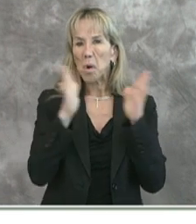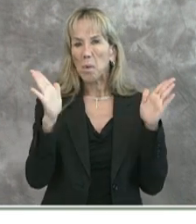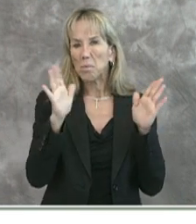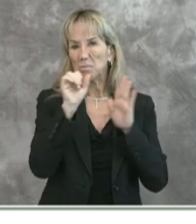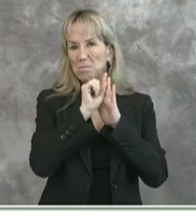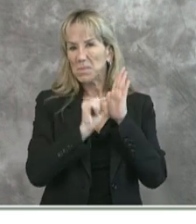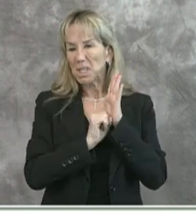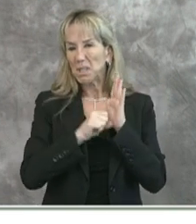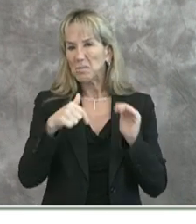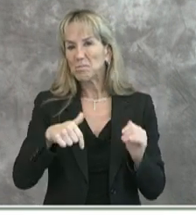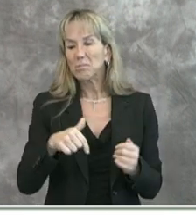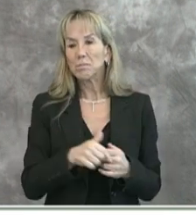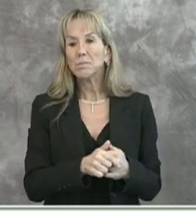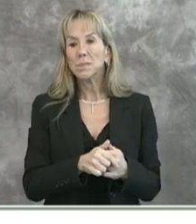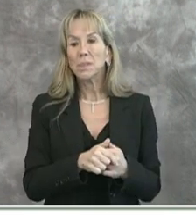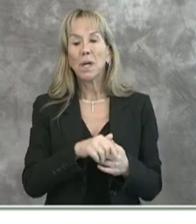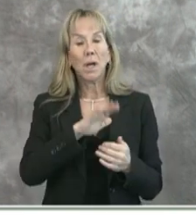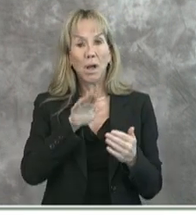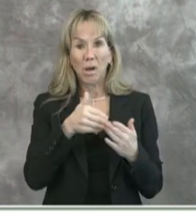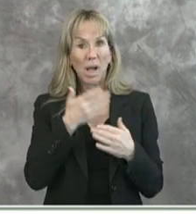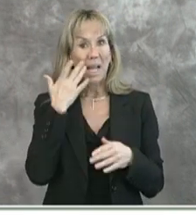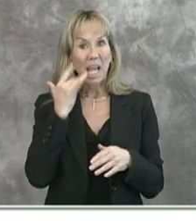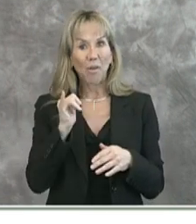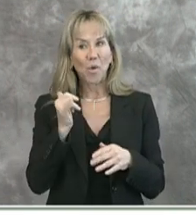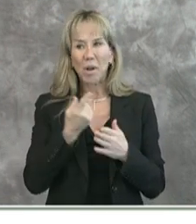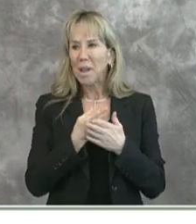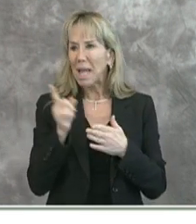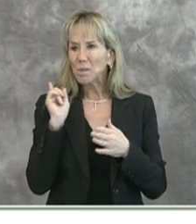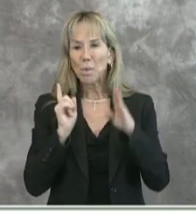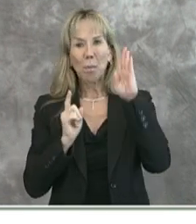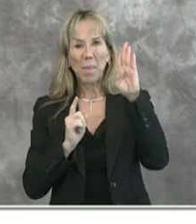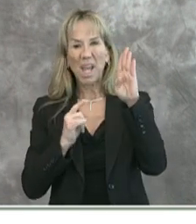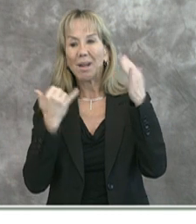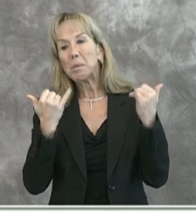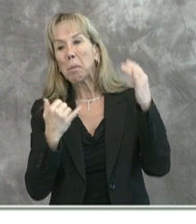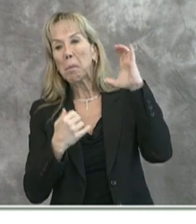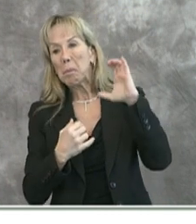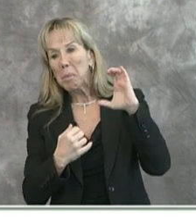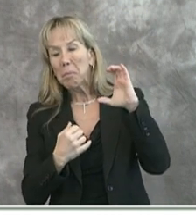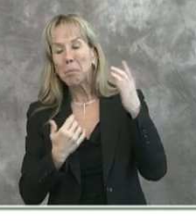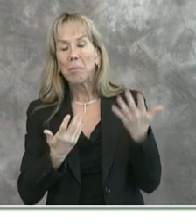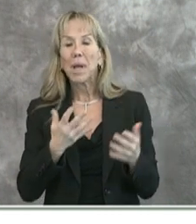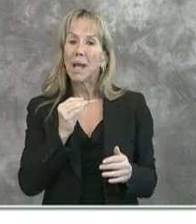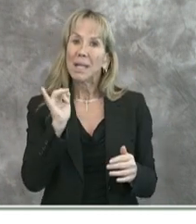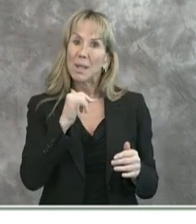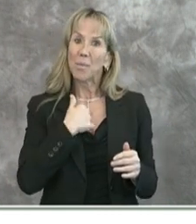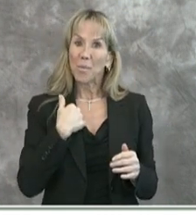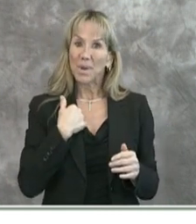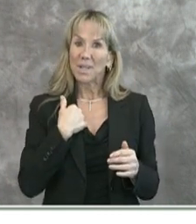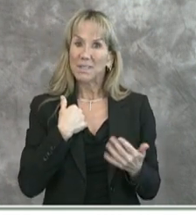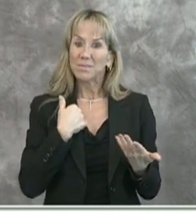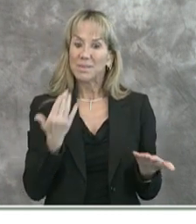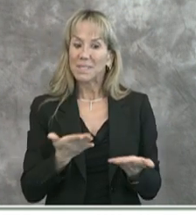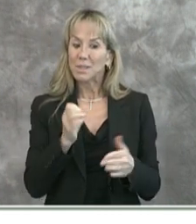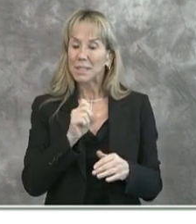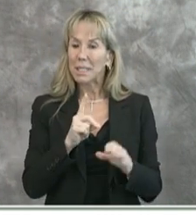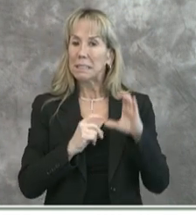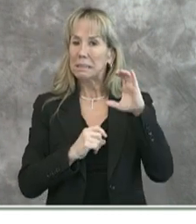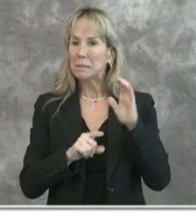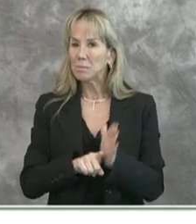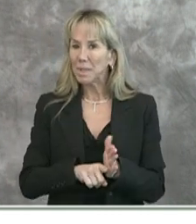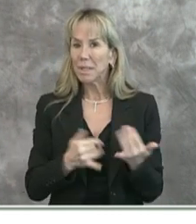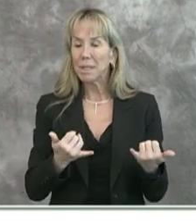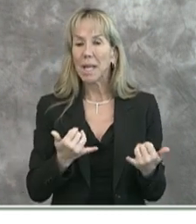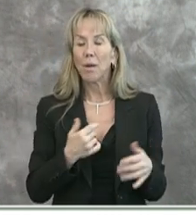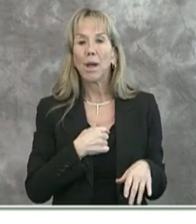whole. The state went from a letter grade of a B last week, I believe, to a C, and we moved to a C-. I was hoping this would be the